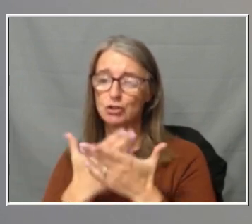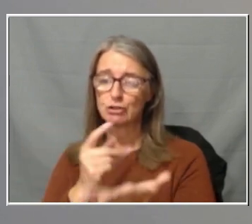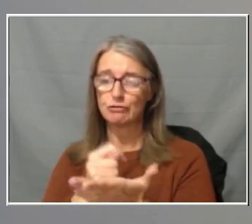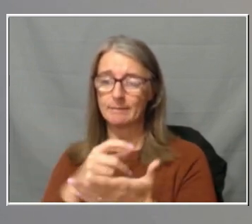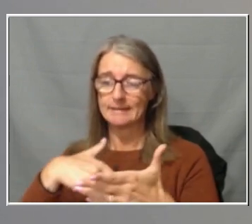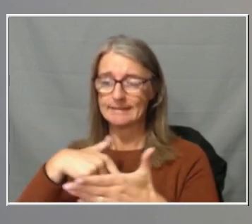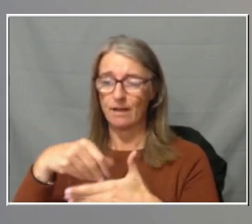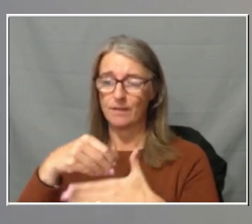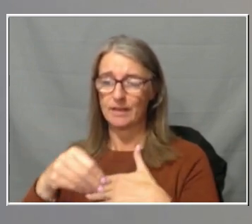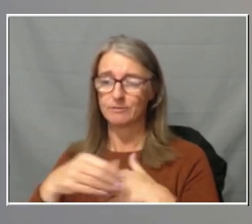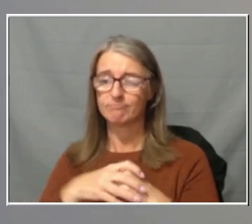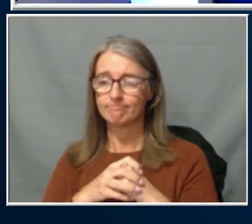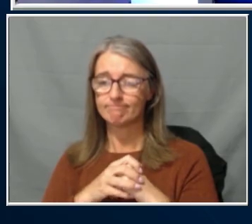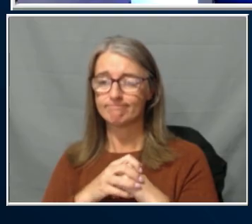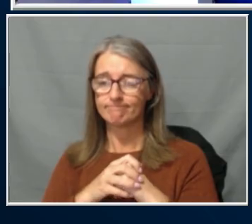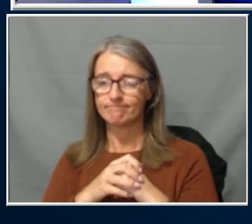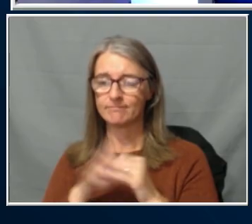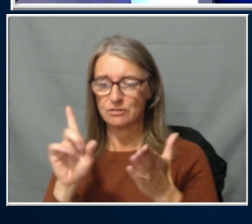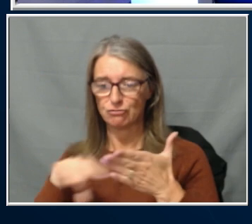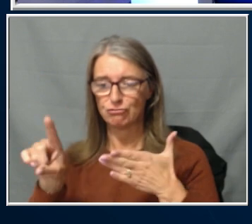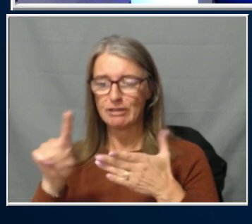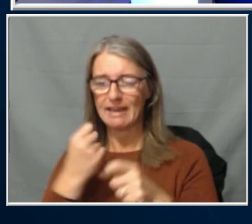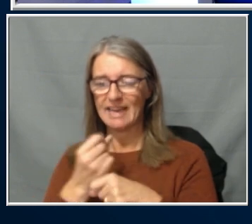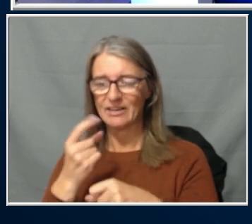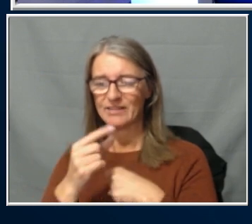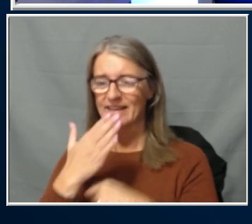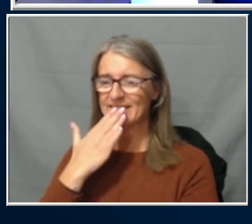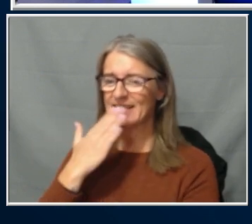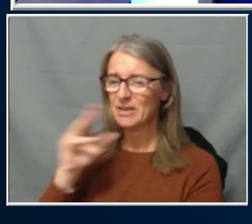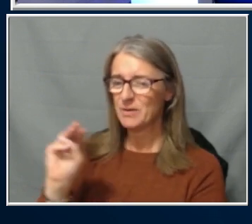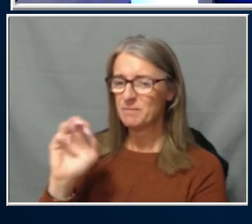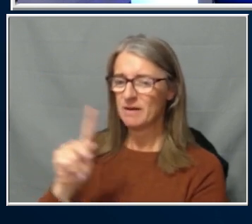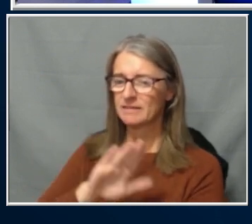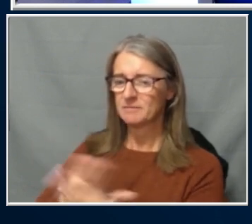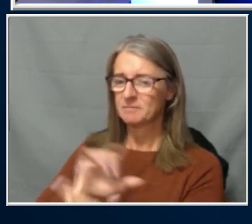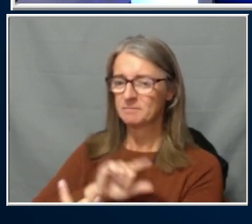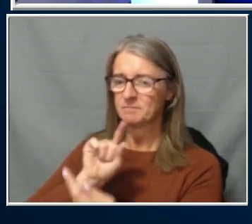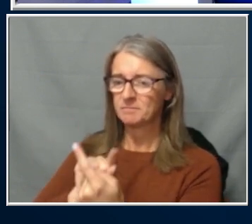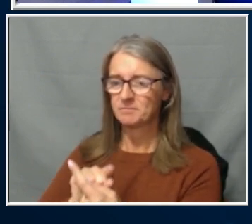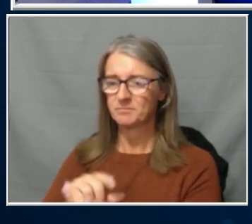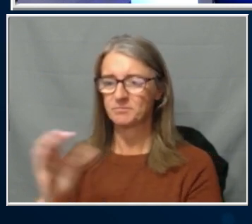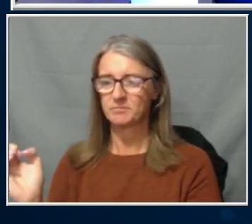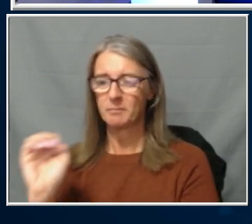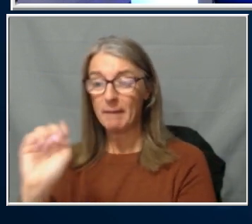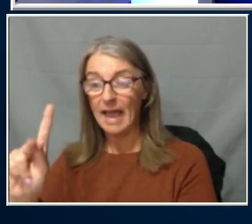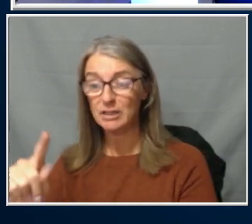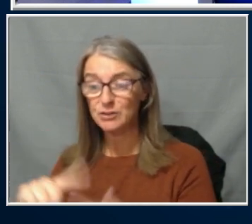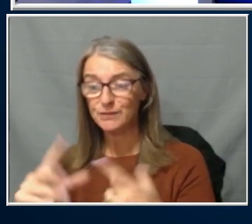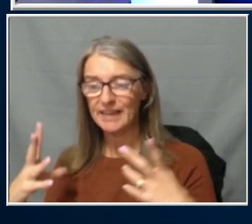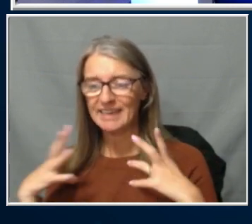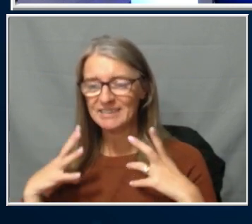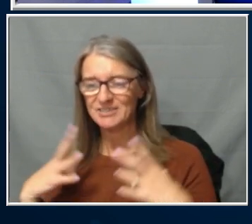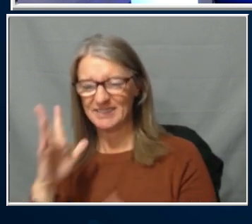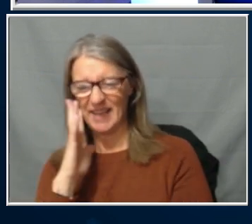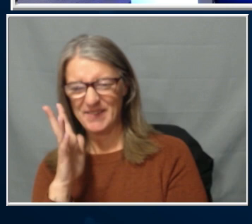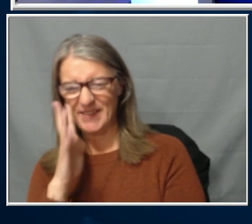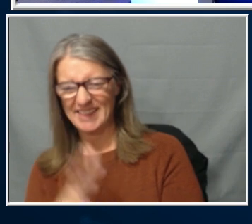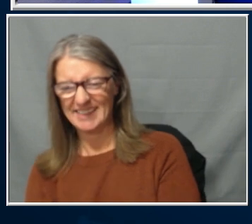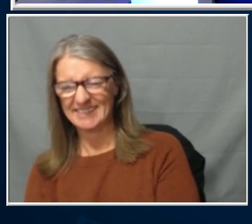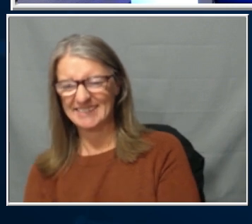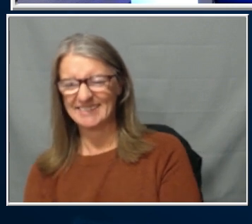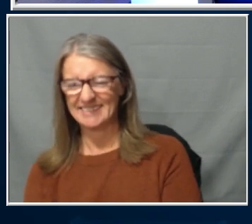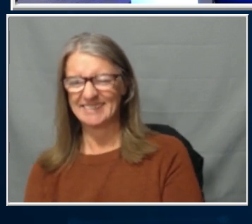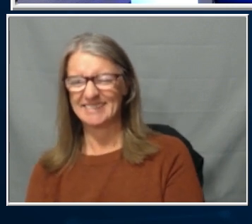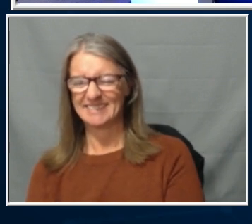there. So, Mark, thank you so much. It was great meeting you. Okay, go back to your vacation. Yeah. Or go back to sleep, one or the other.